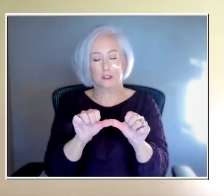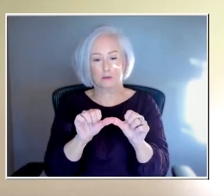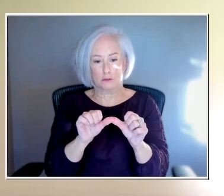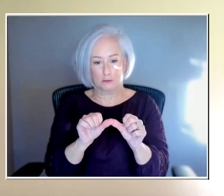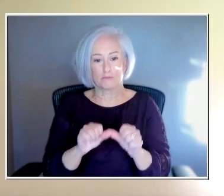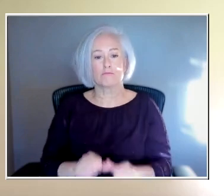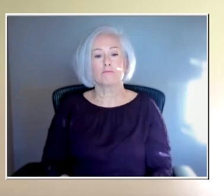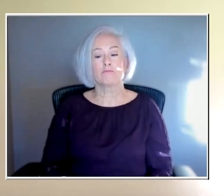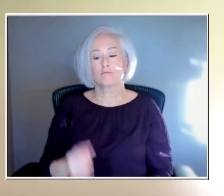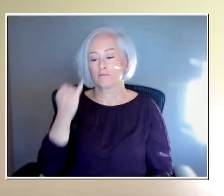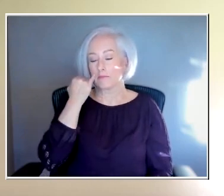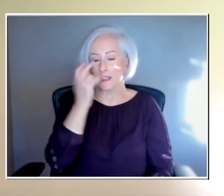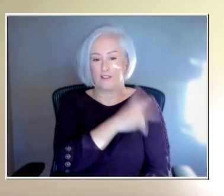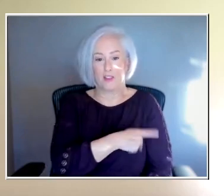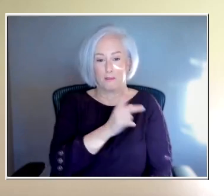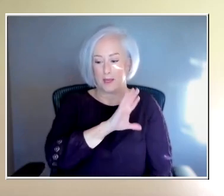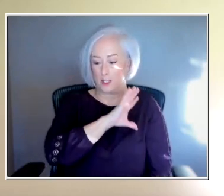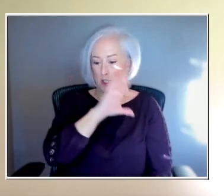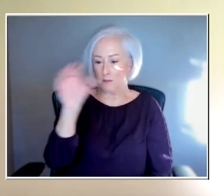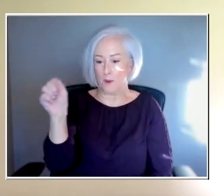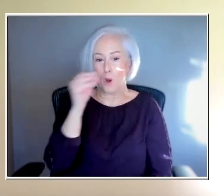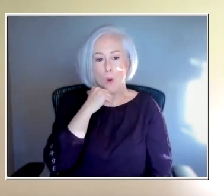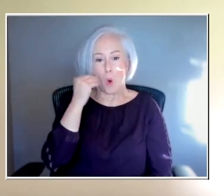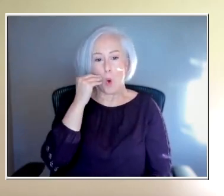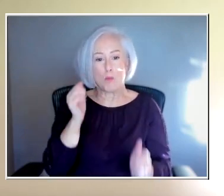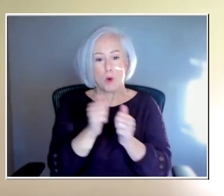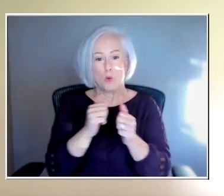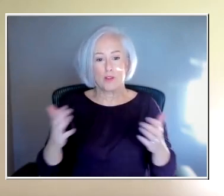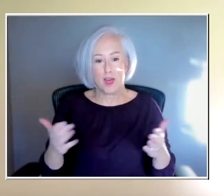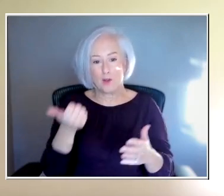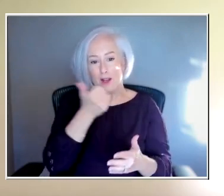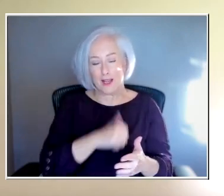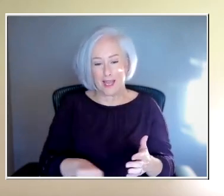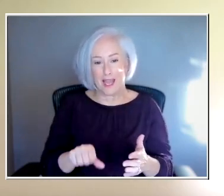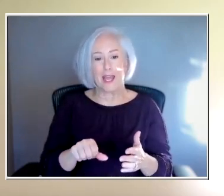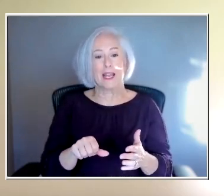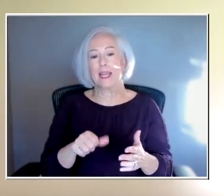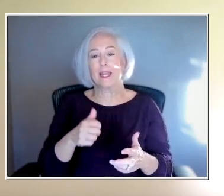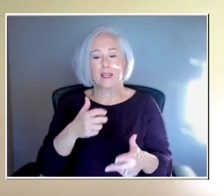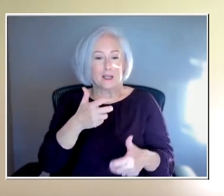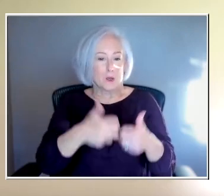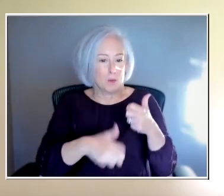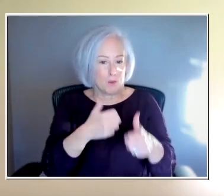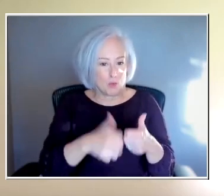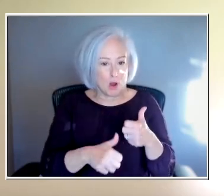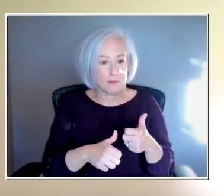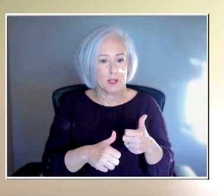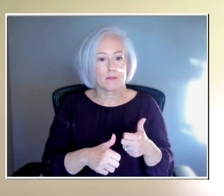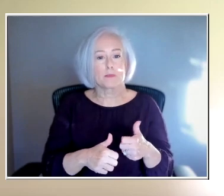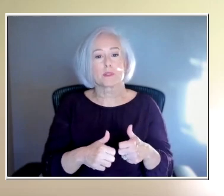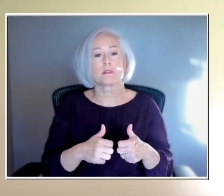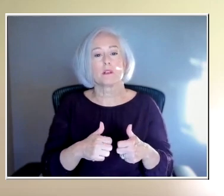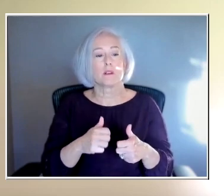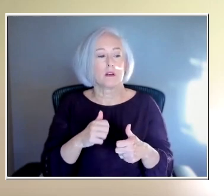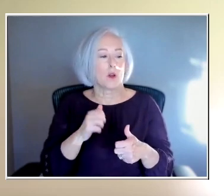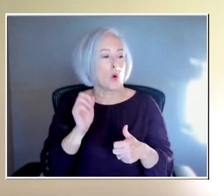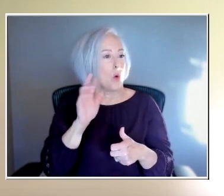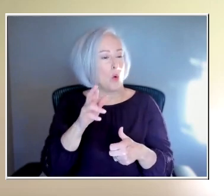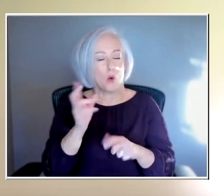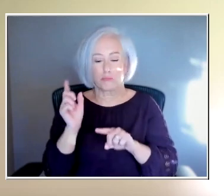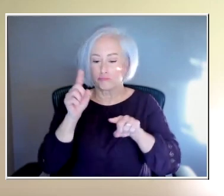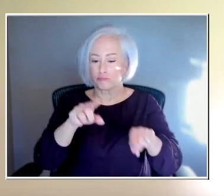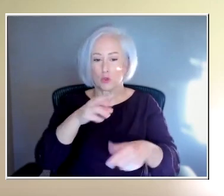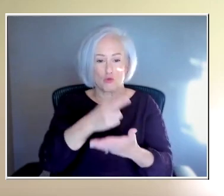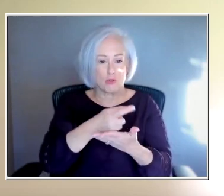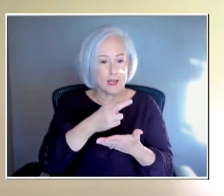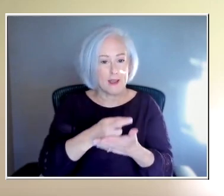goes home without any deficits or with mild deficits or to a rehab or to a more